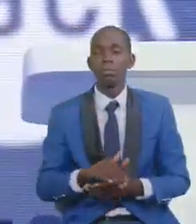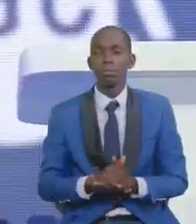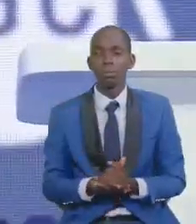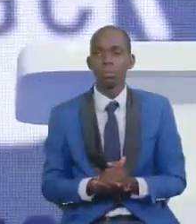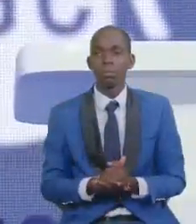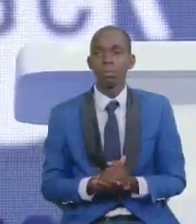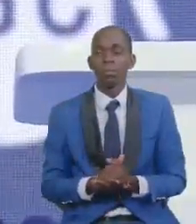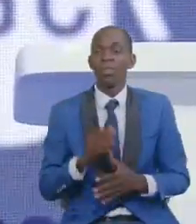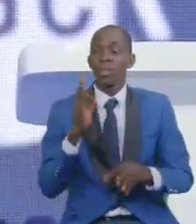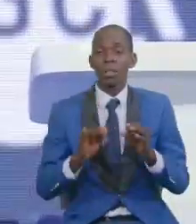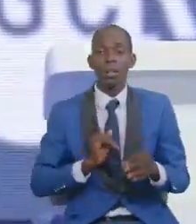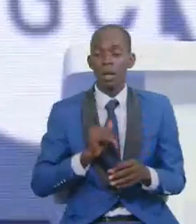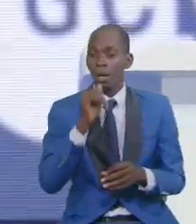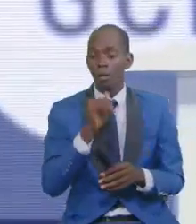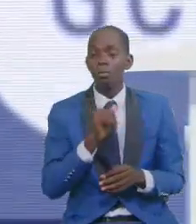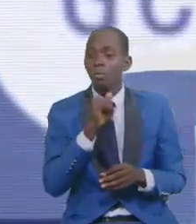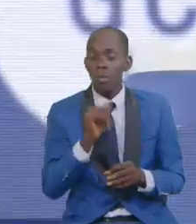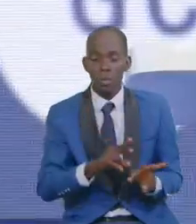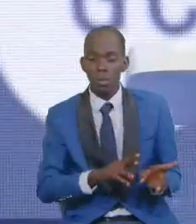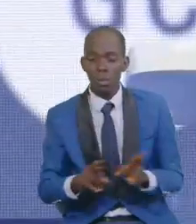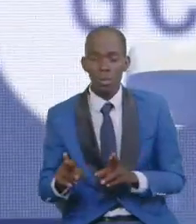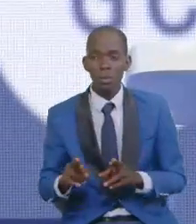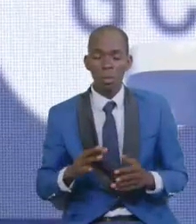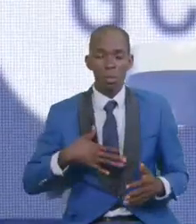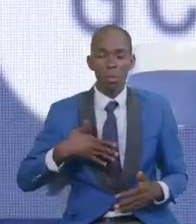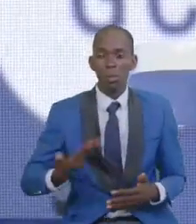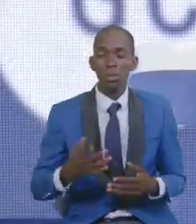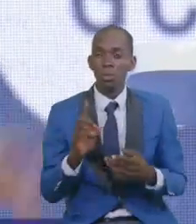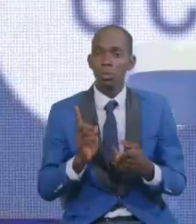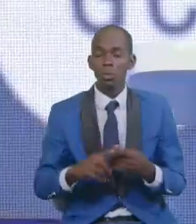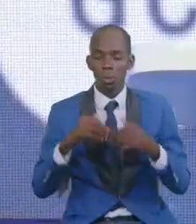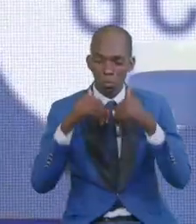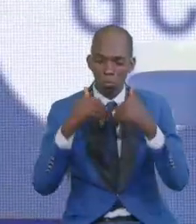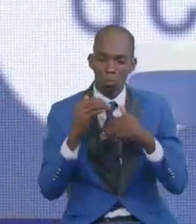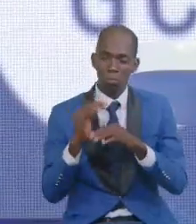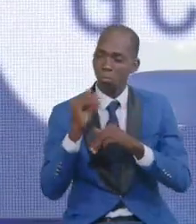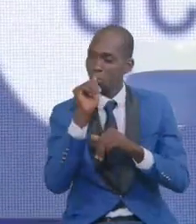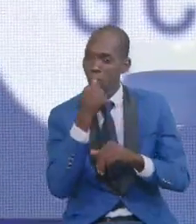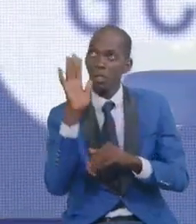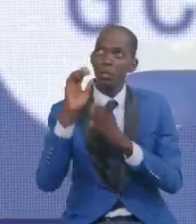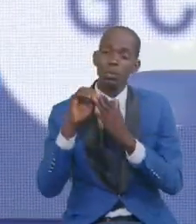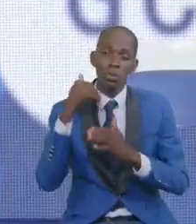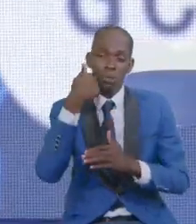If I'm not willing to bear his reproach, I cannot enjoy his full redemption.